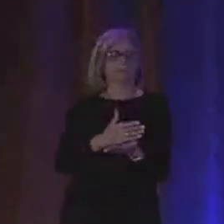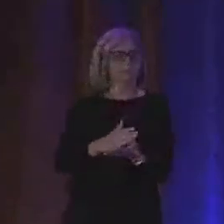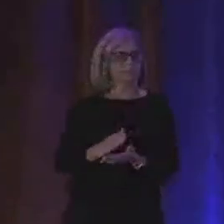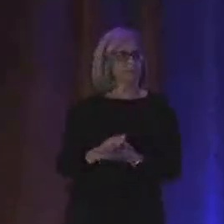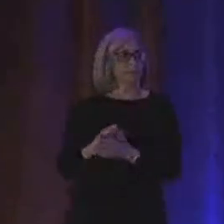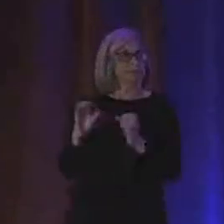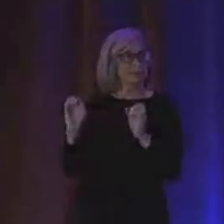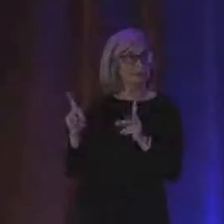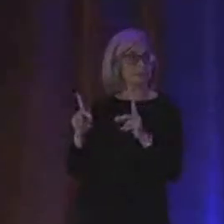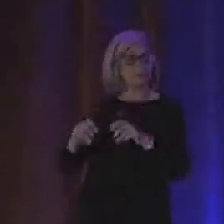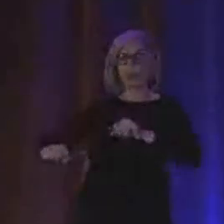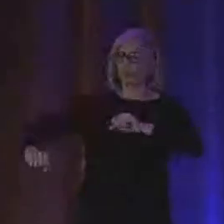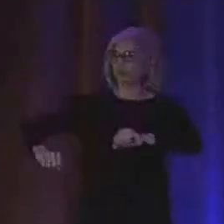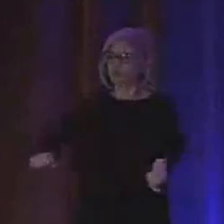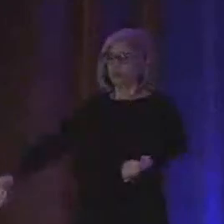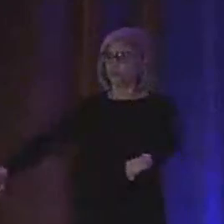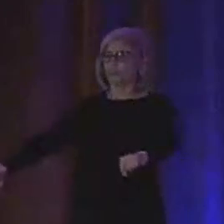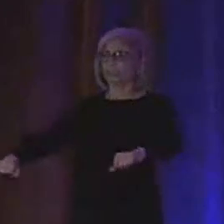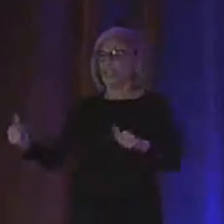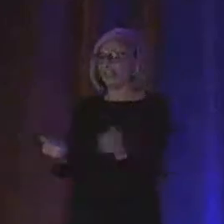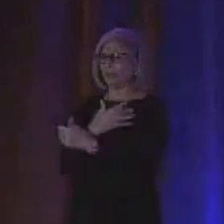Whew, shake it out, everyone.